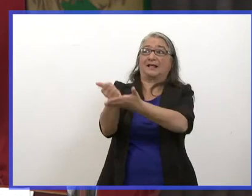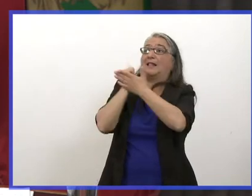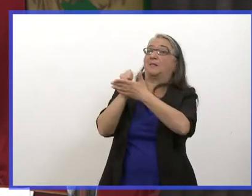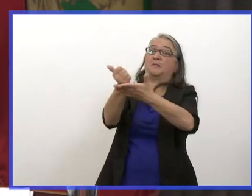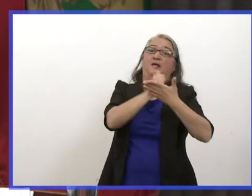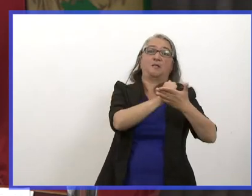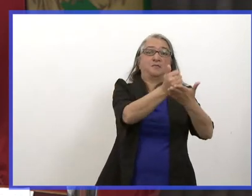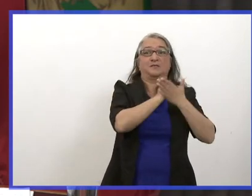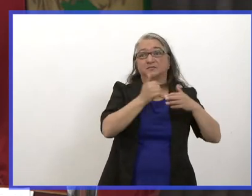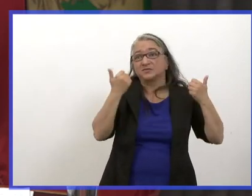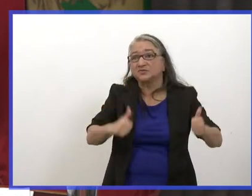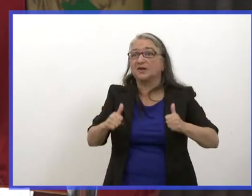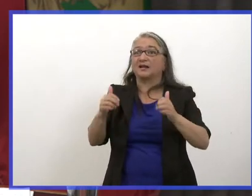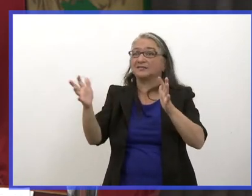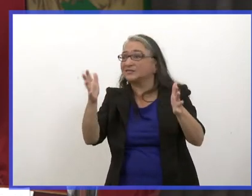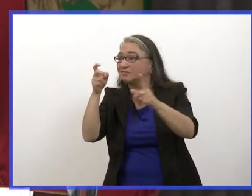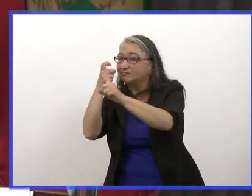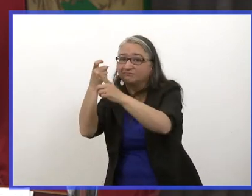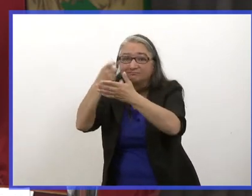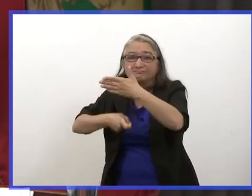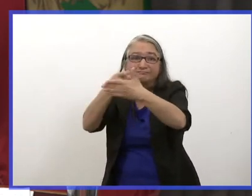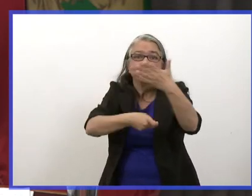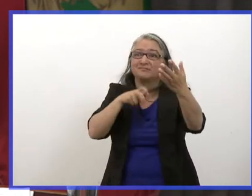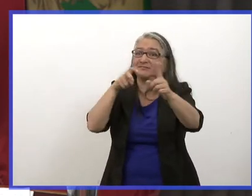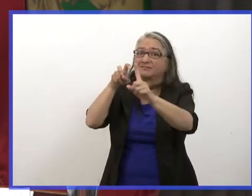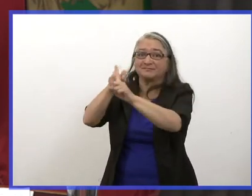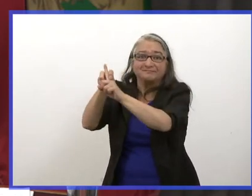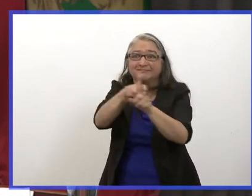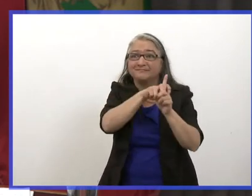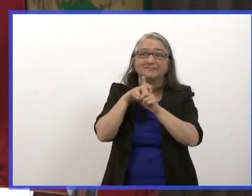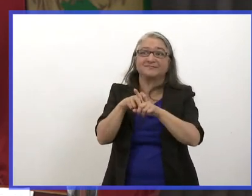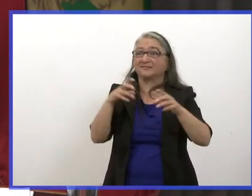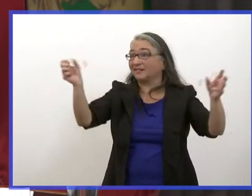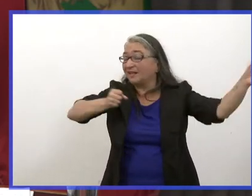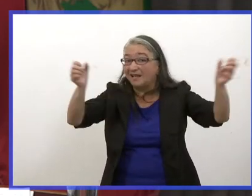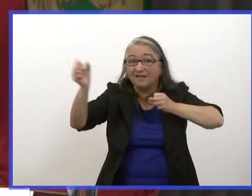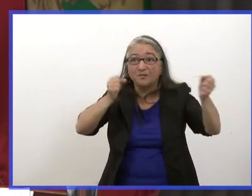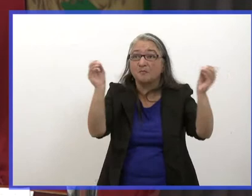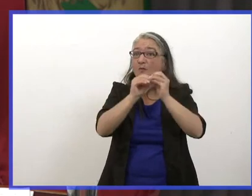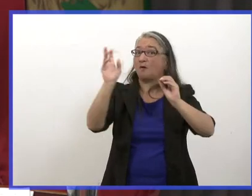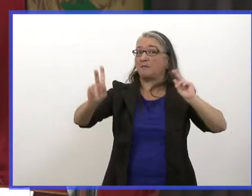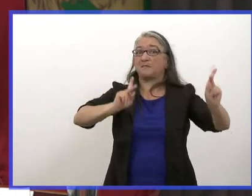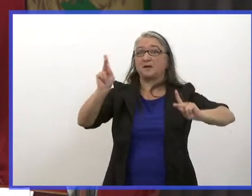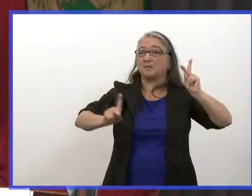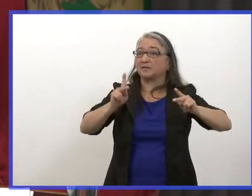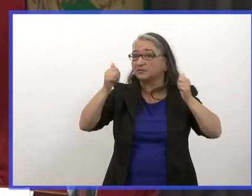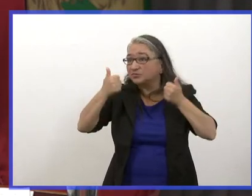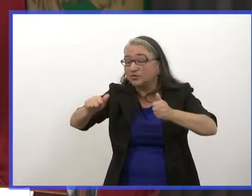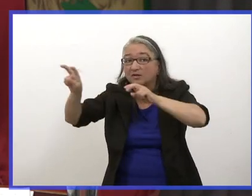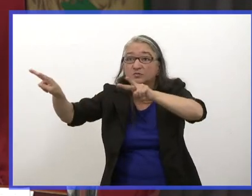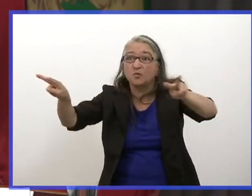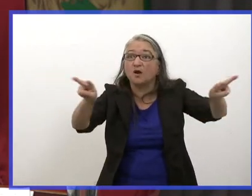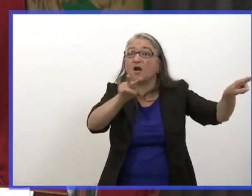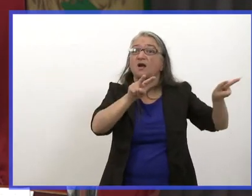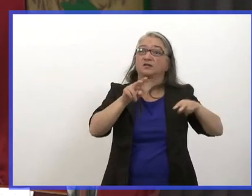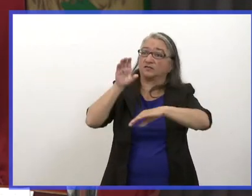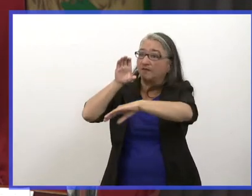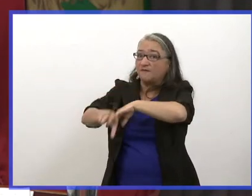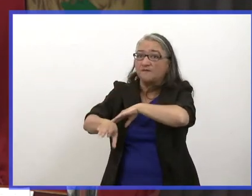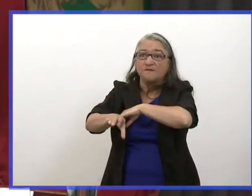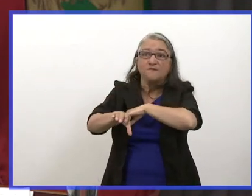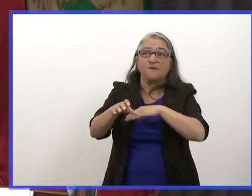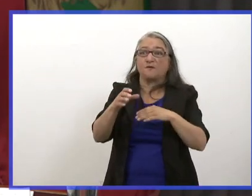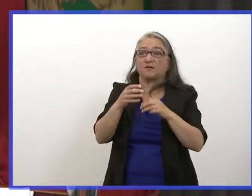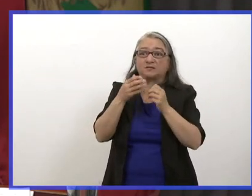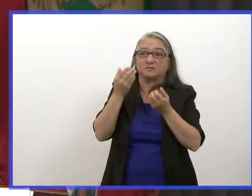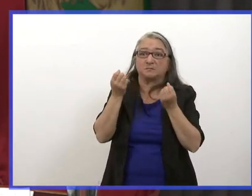doubled, in effect, put way more boots on the ground. So, you know, we're enforcing as best we can. We're stepping that up. These